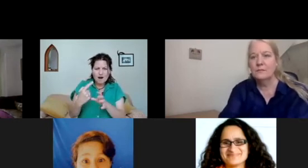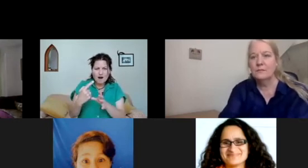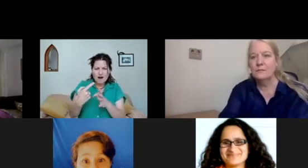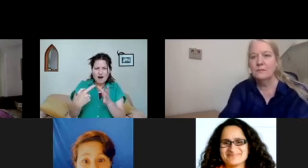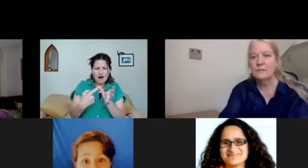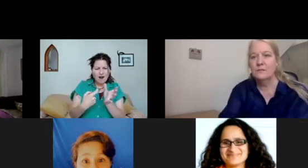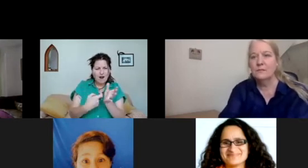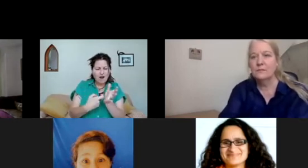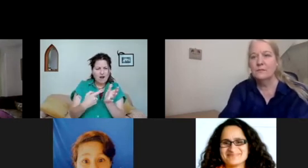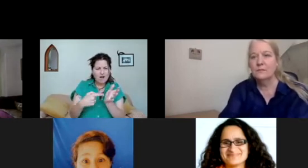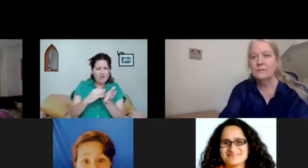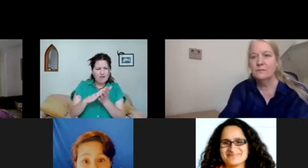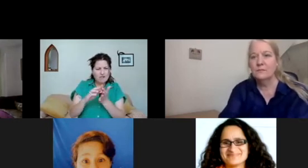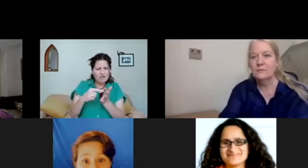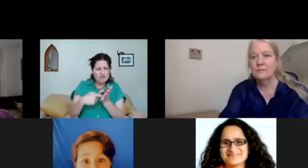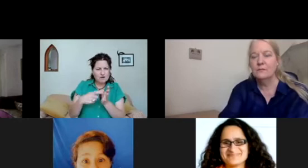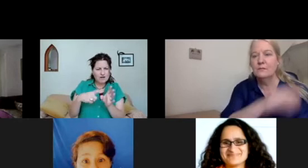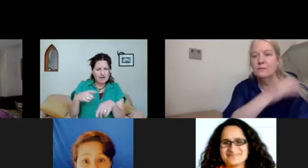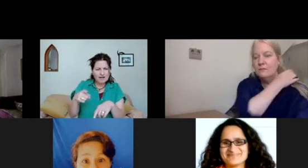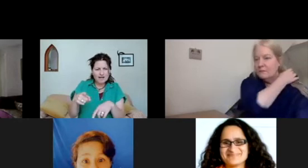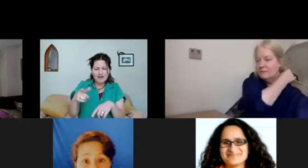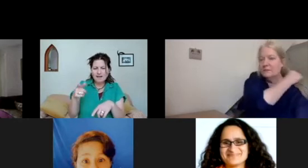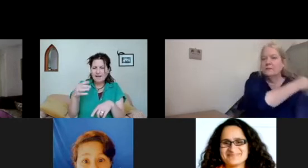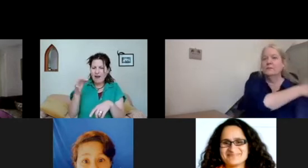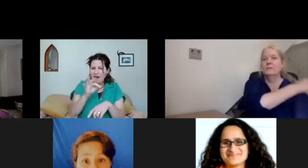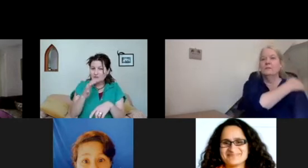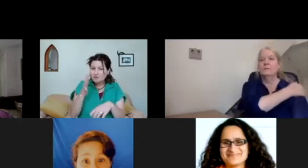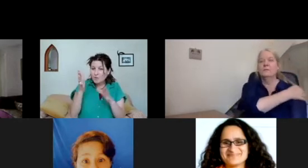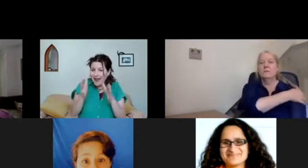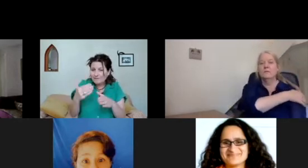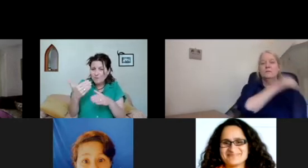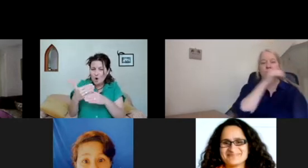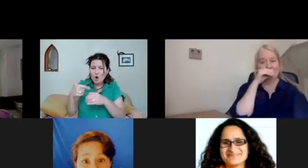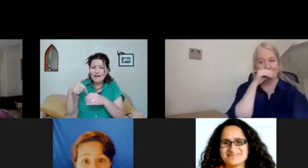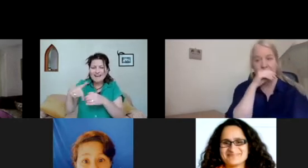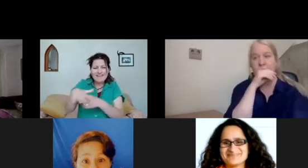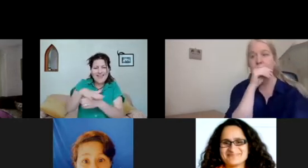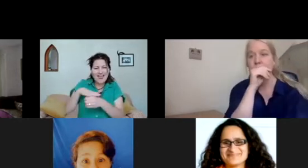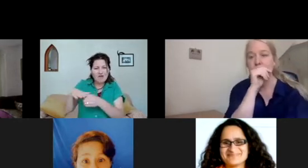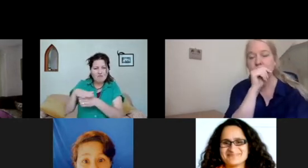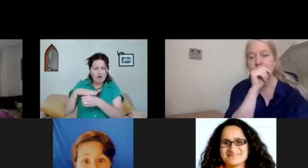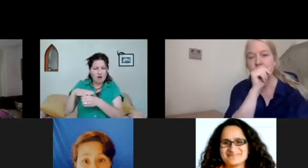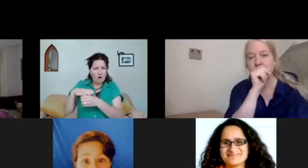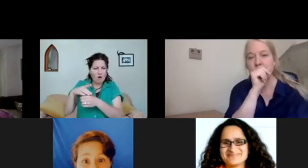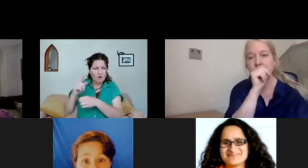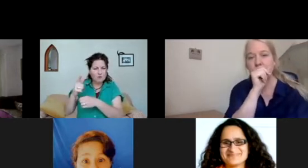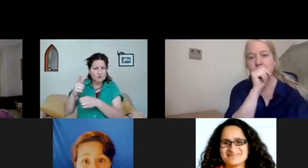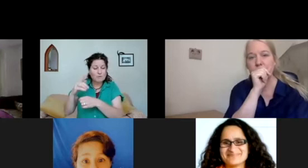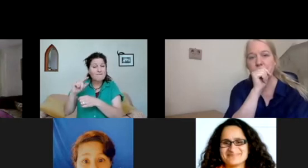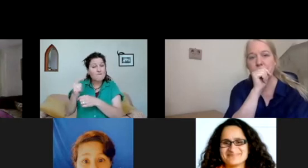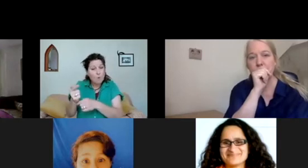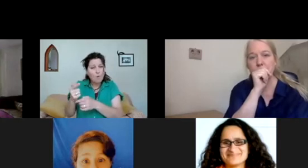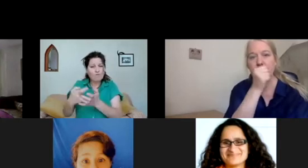about whether we need to be working in Lewisham for the R&D process, or could we work from our own boroughs? I think as long as you